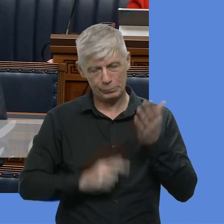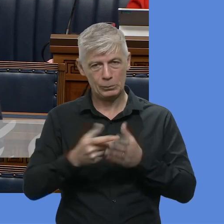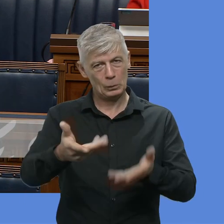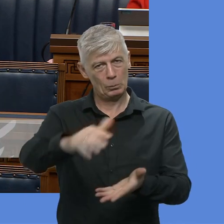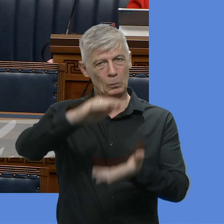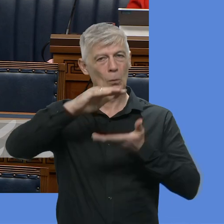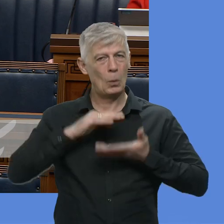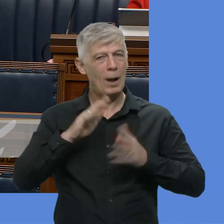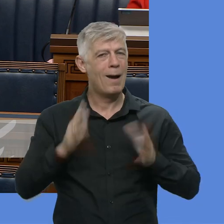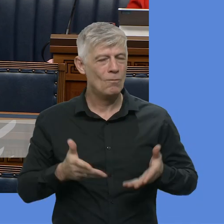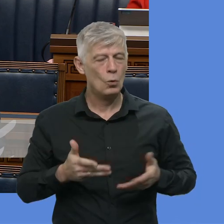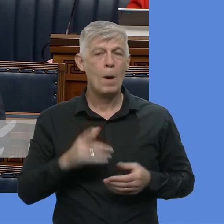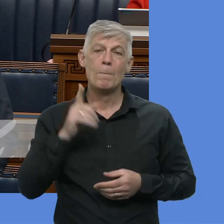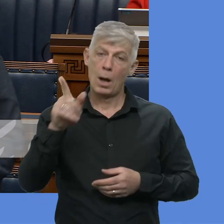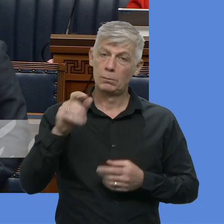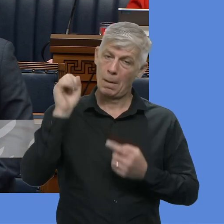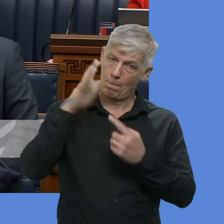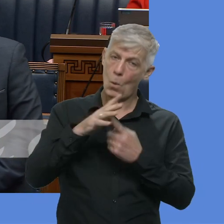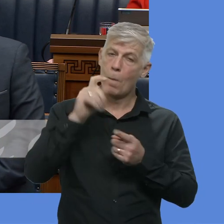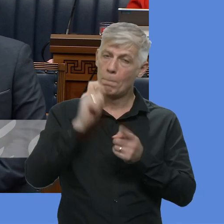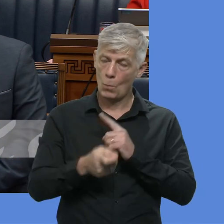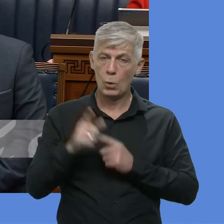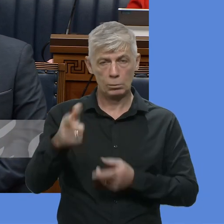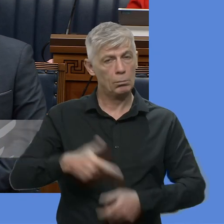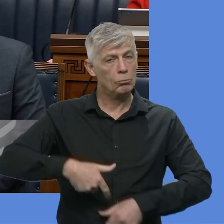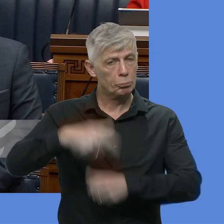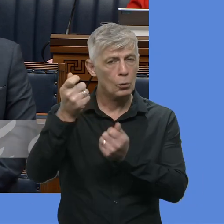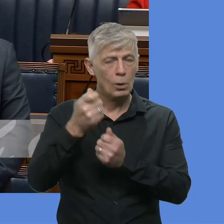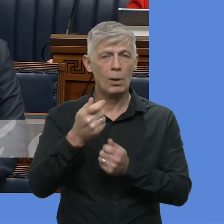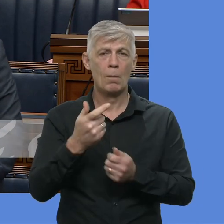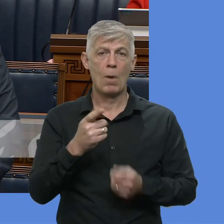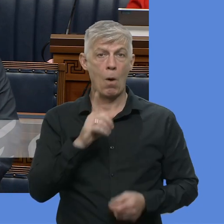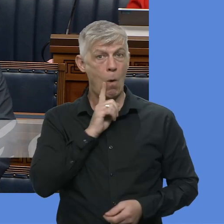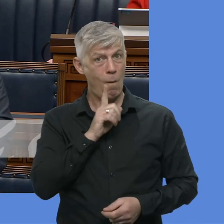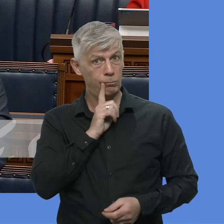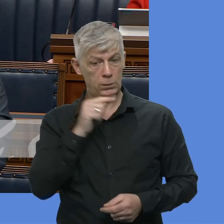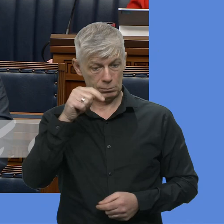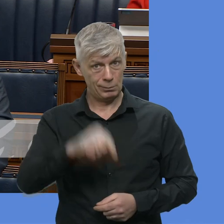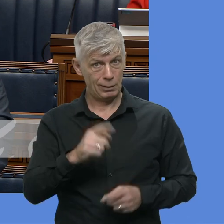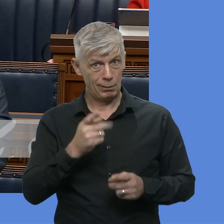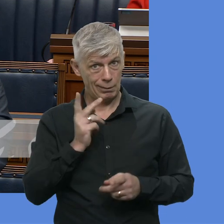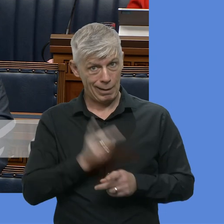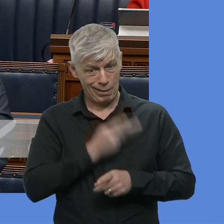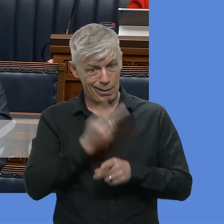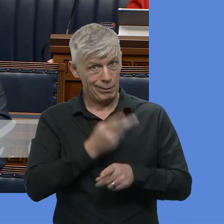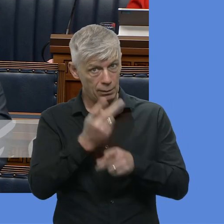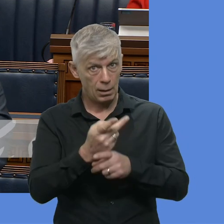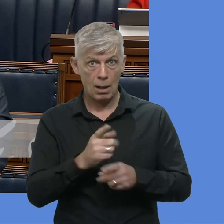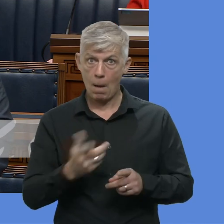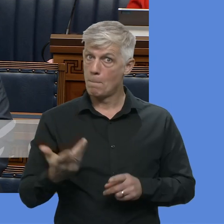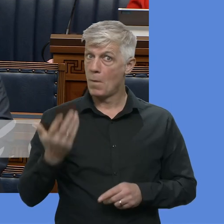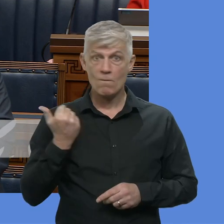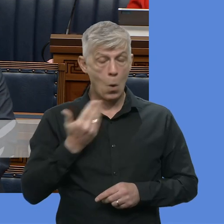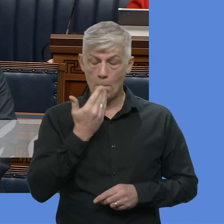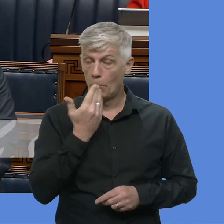raise an important point in regards to how often these events are happening, and that they're happening in places that